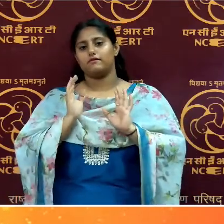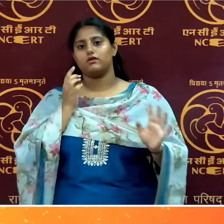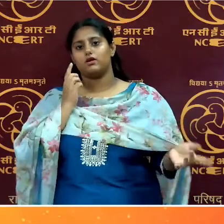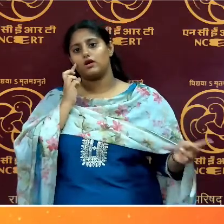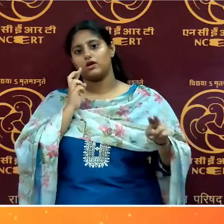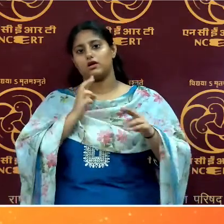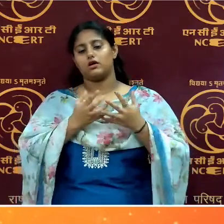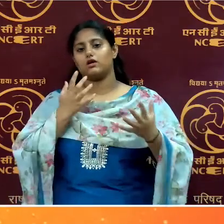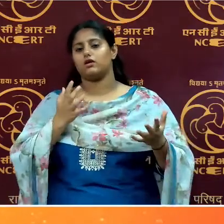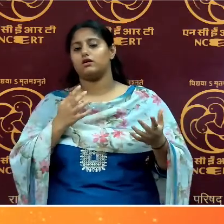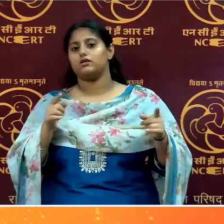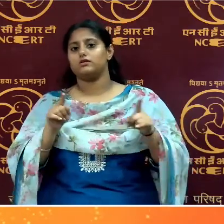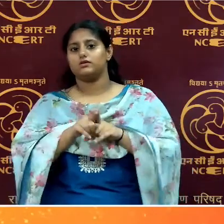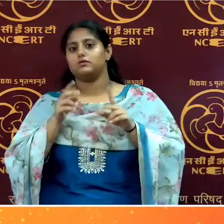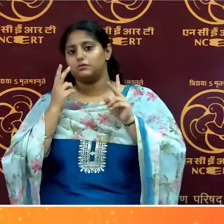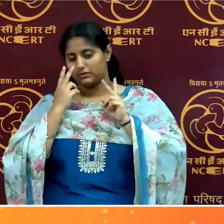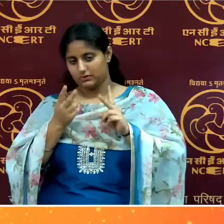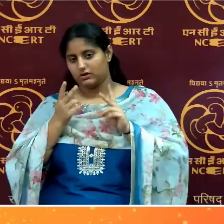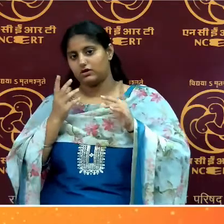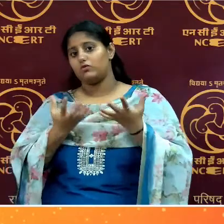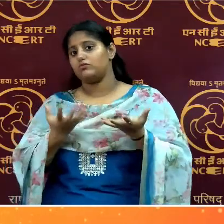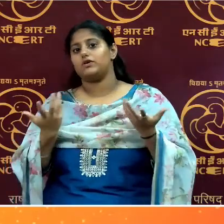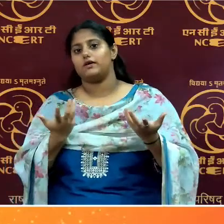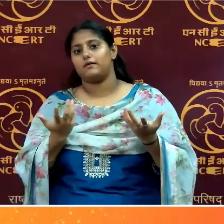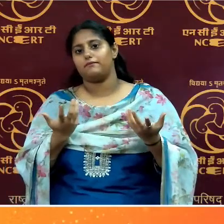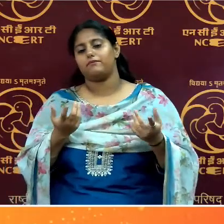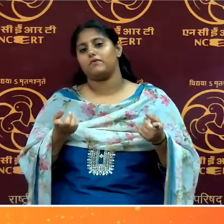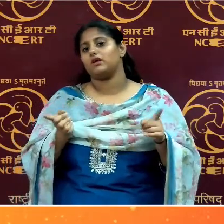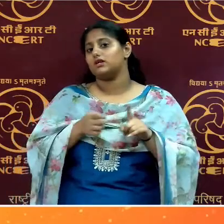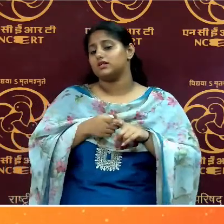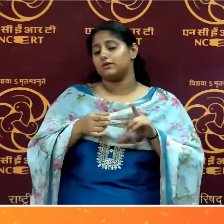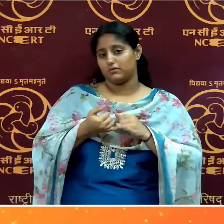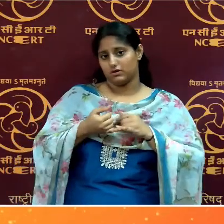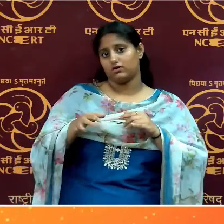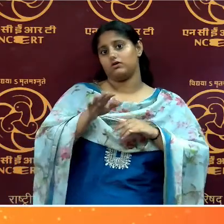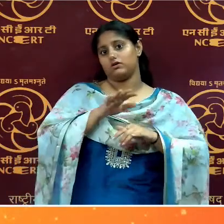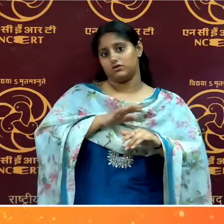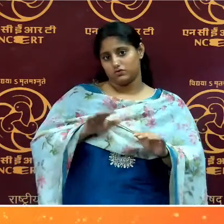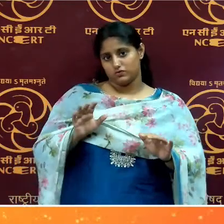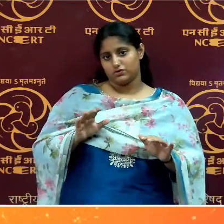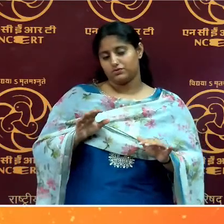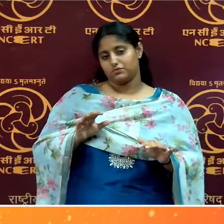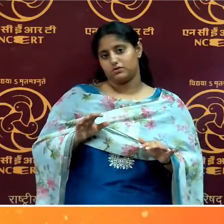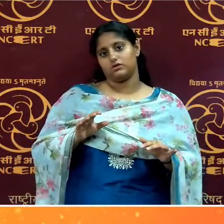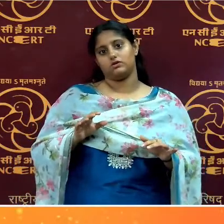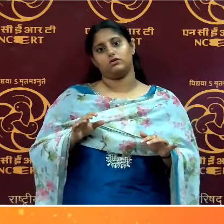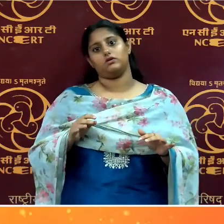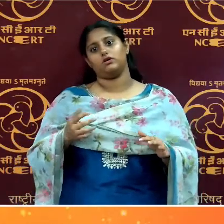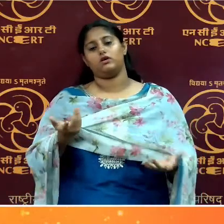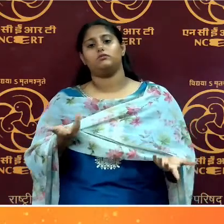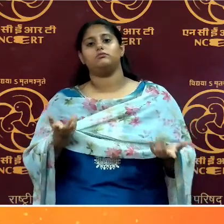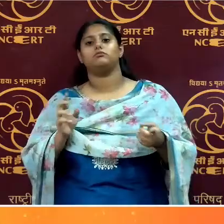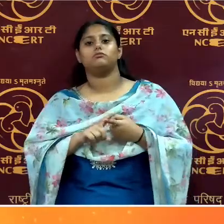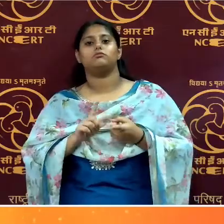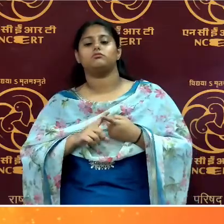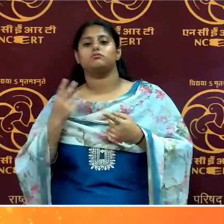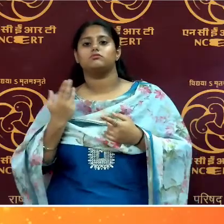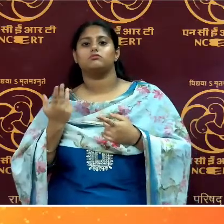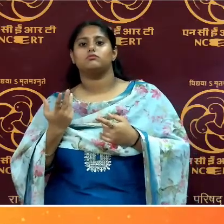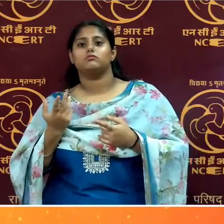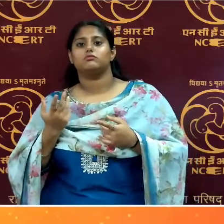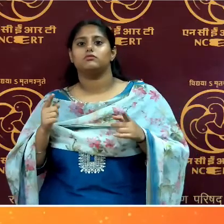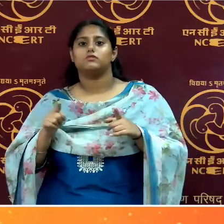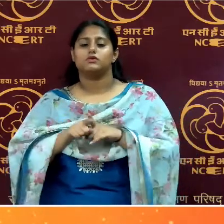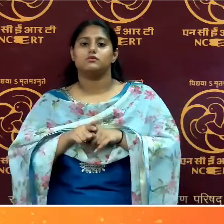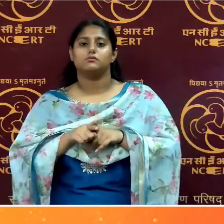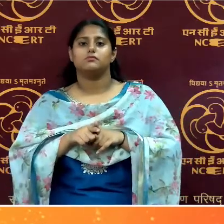object sinks? We'll see that also. Now in this case, right? In this case, what is happening? The density